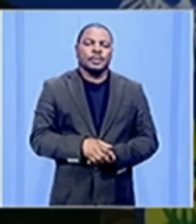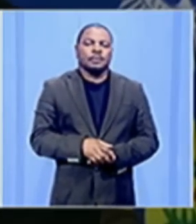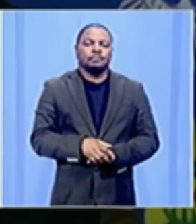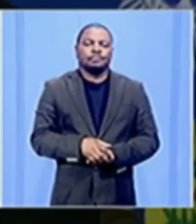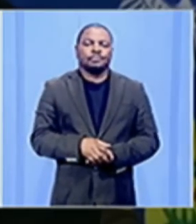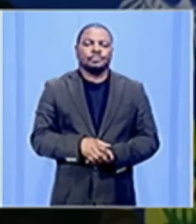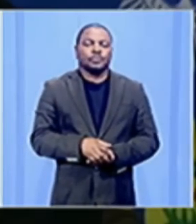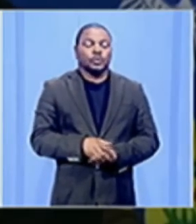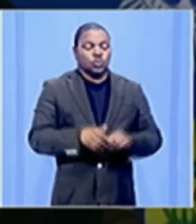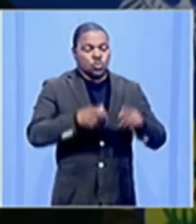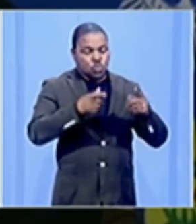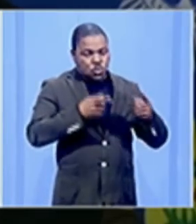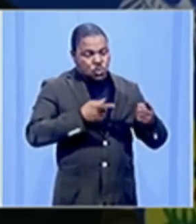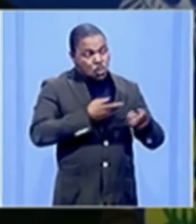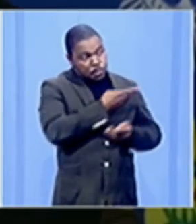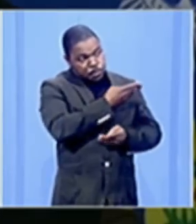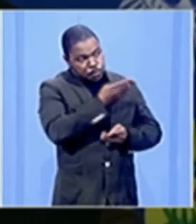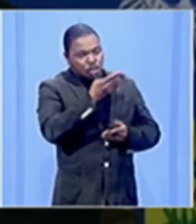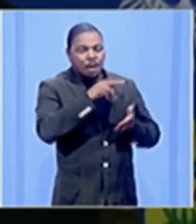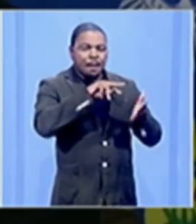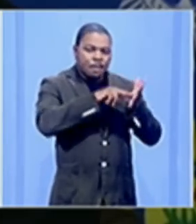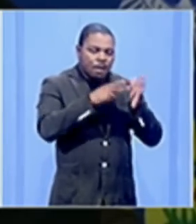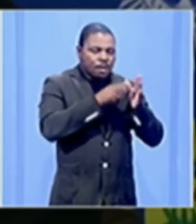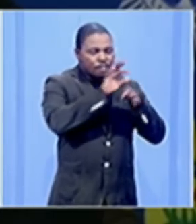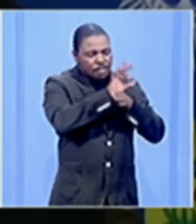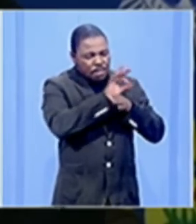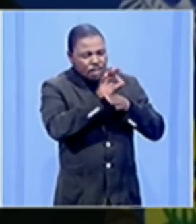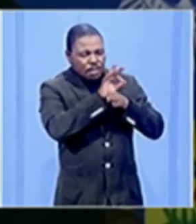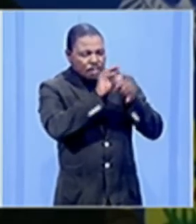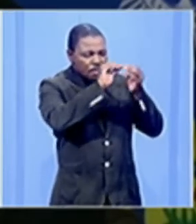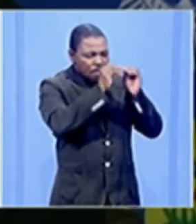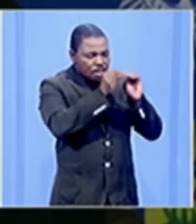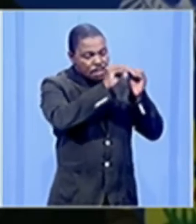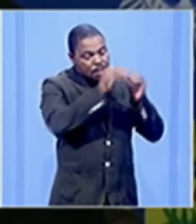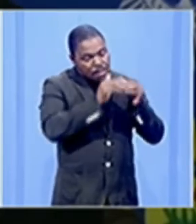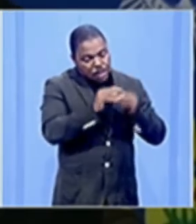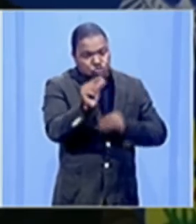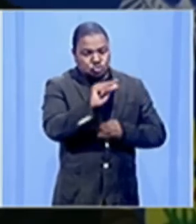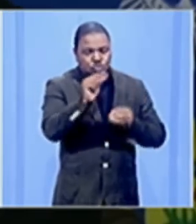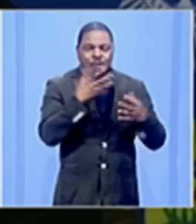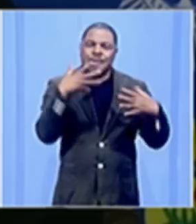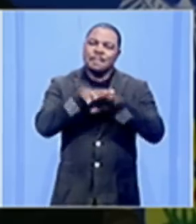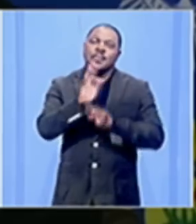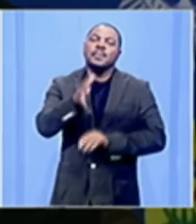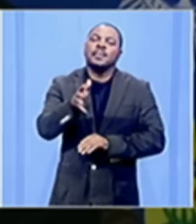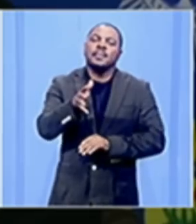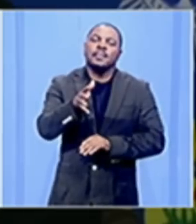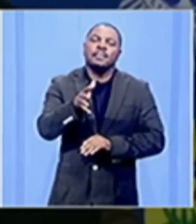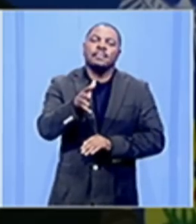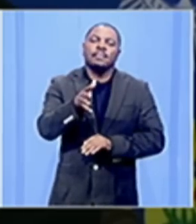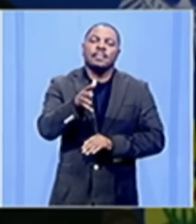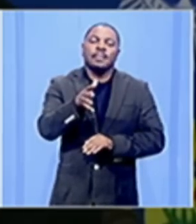crafting plans that are going to be implemented very soon to make sure that